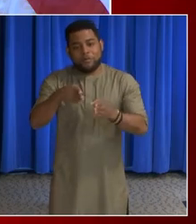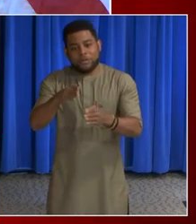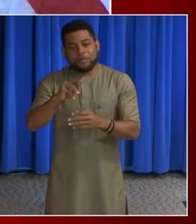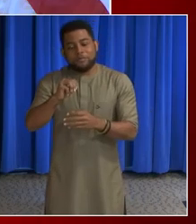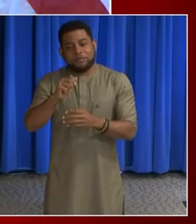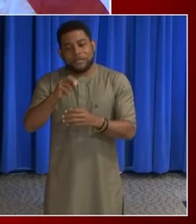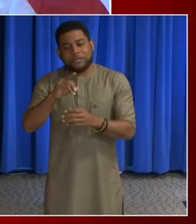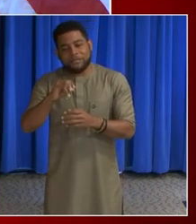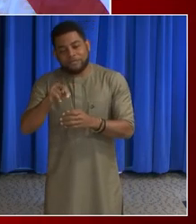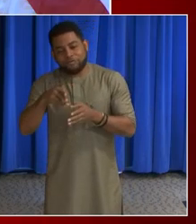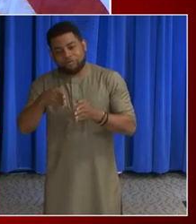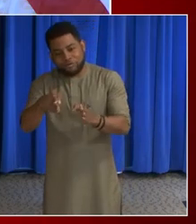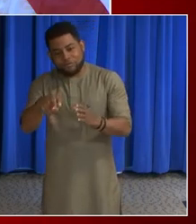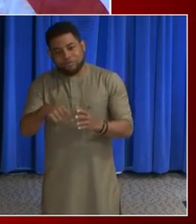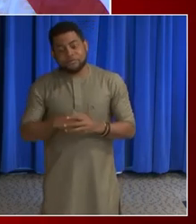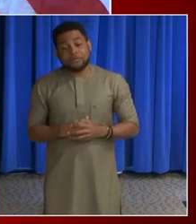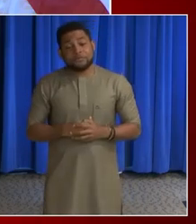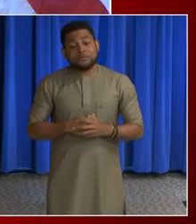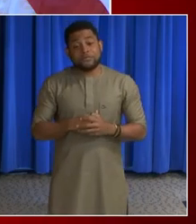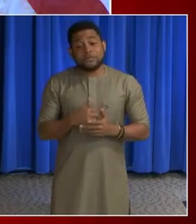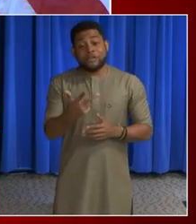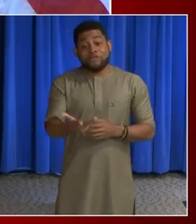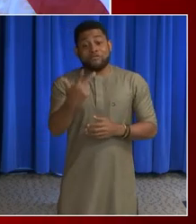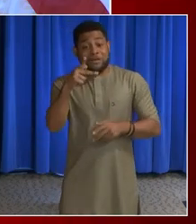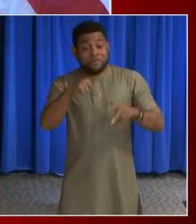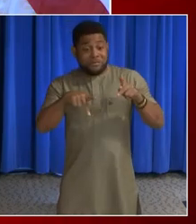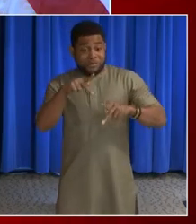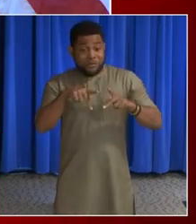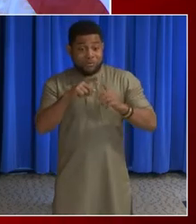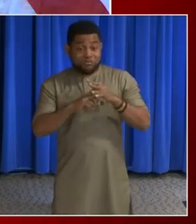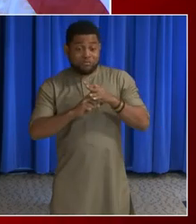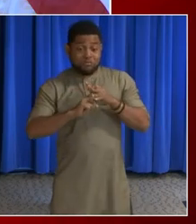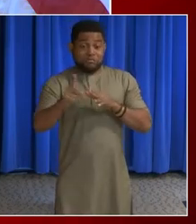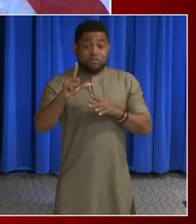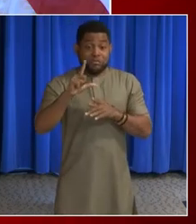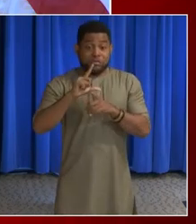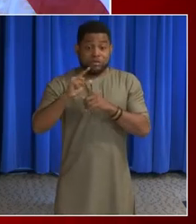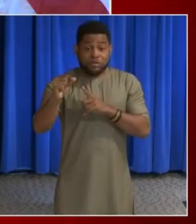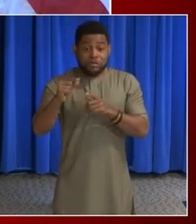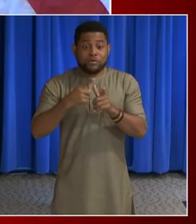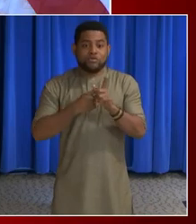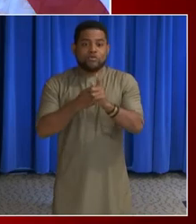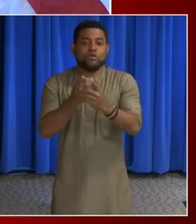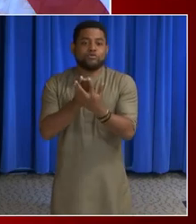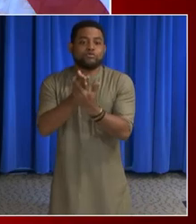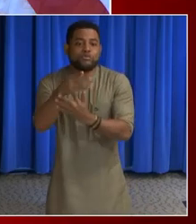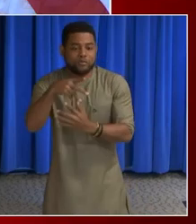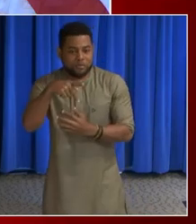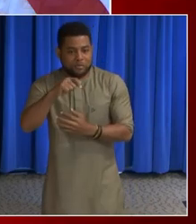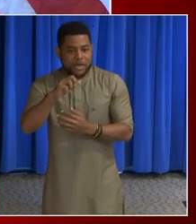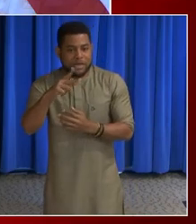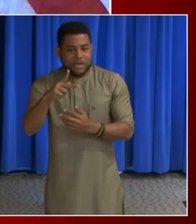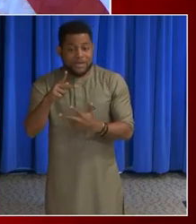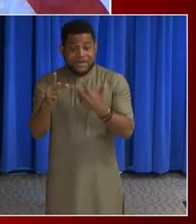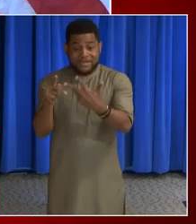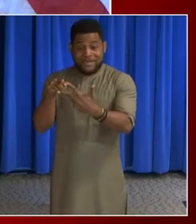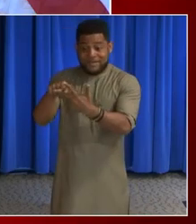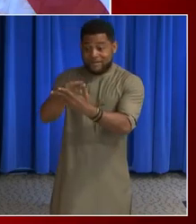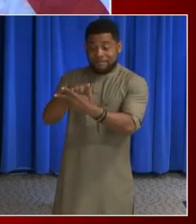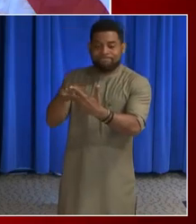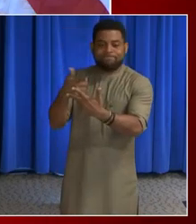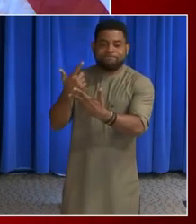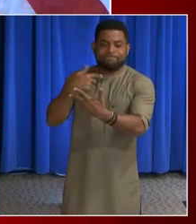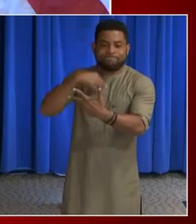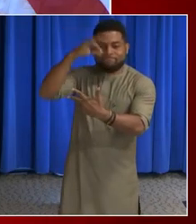Three occupants exited the car and ran through the park. Those three individuals are unknown to us at this time, and we